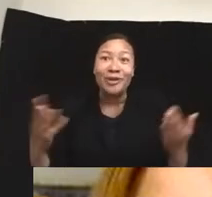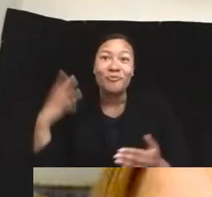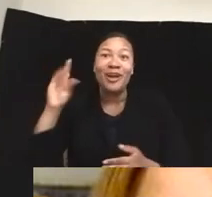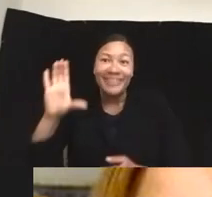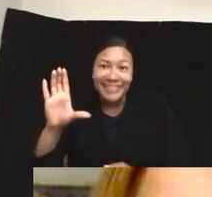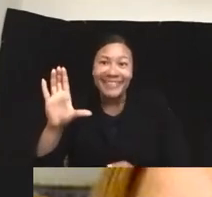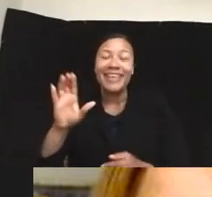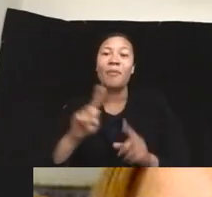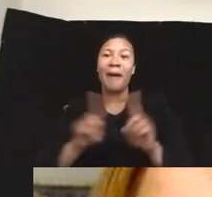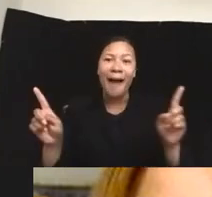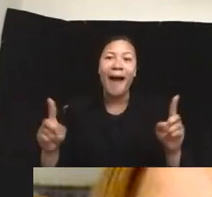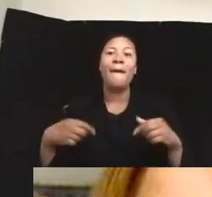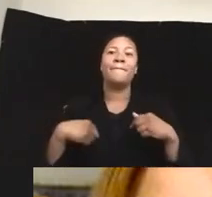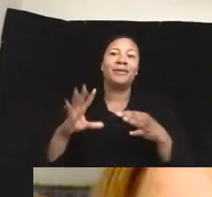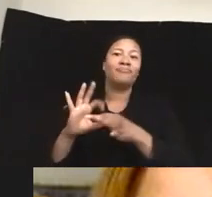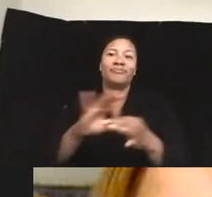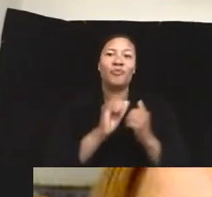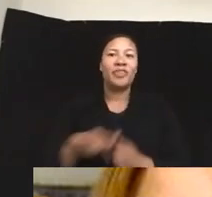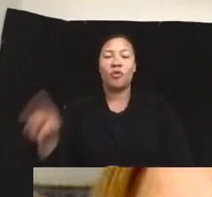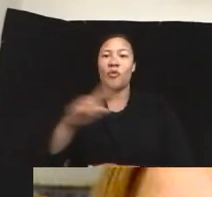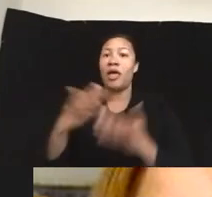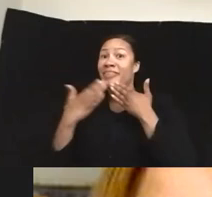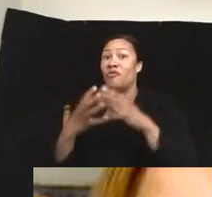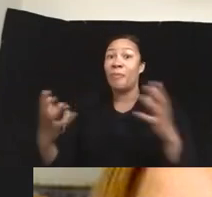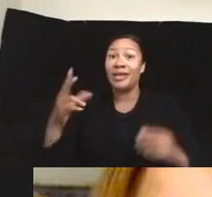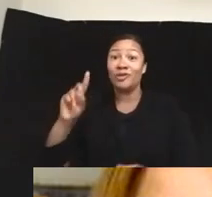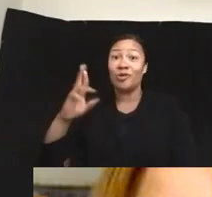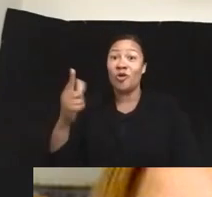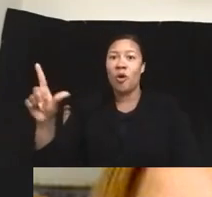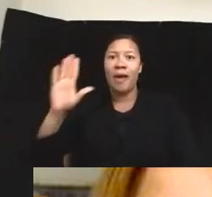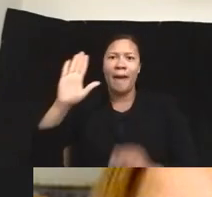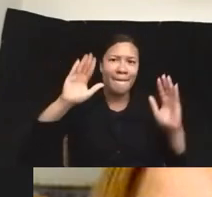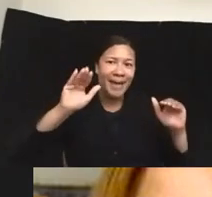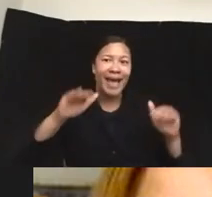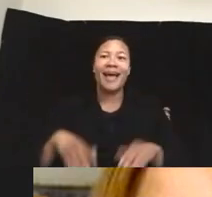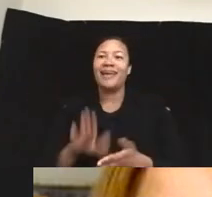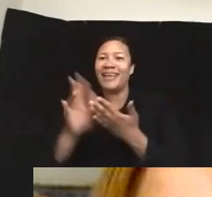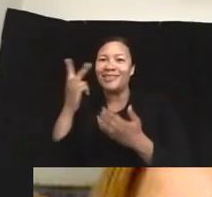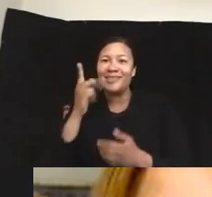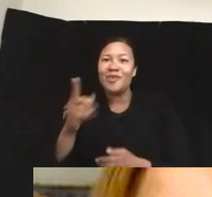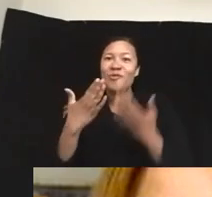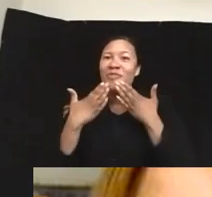Thank you very much, Dr. Hall. Bye. Thank you. Good to see you. Glad to participate in this.